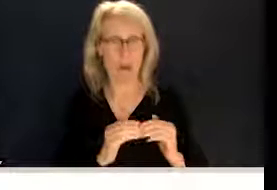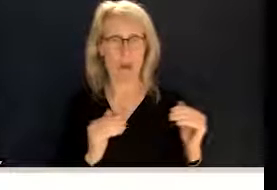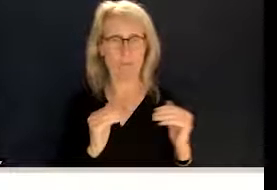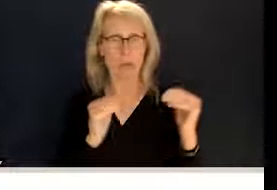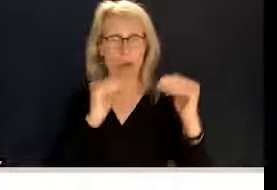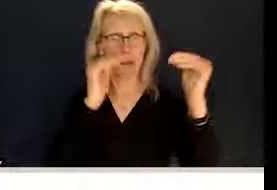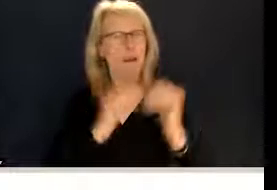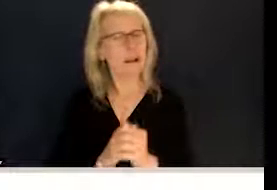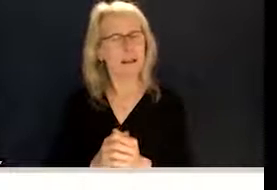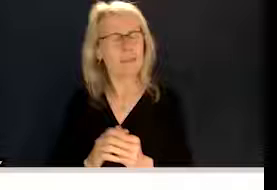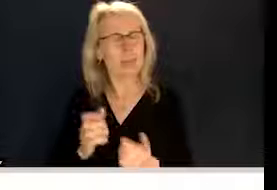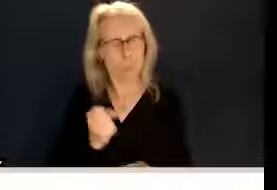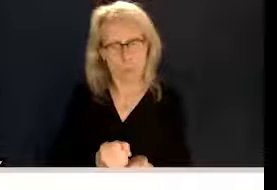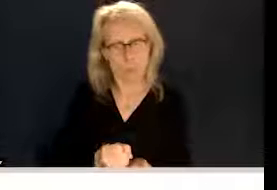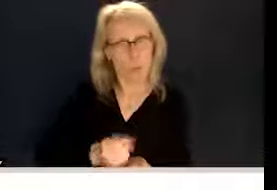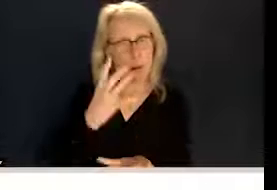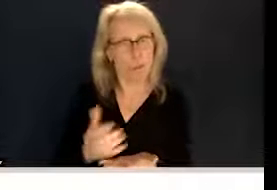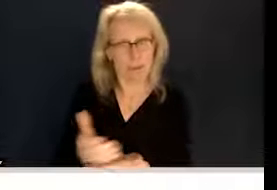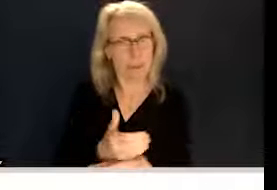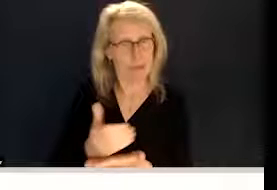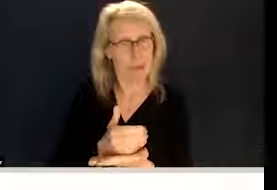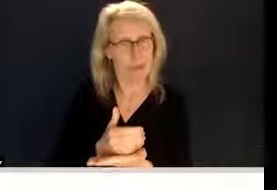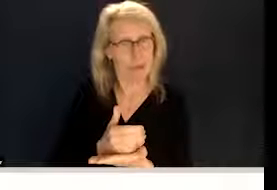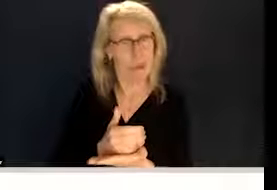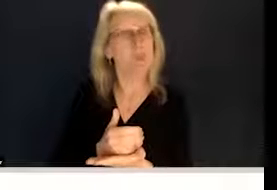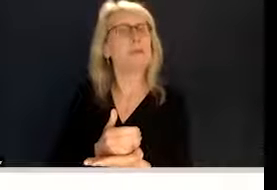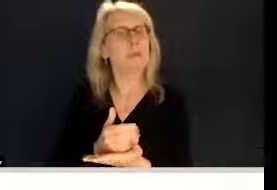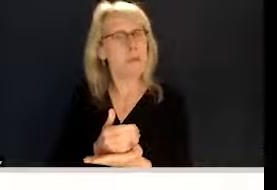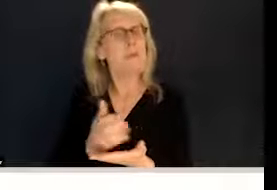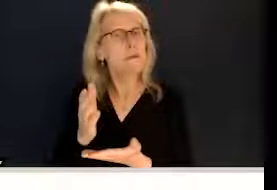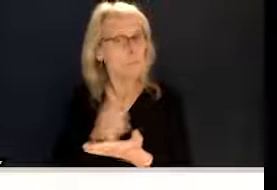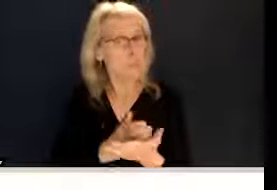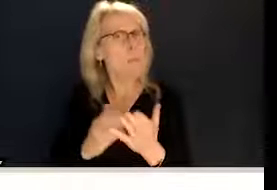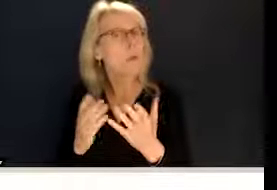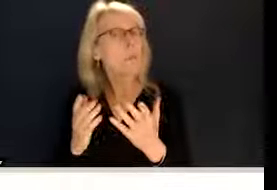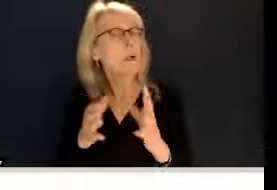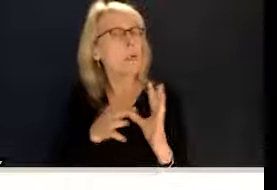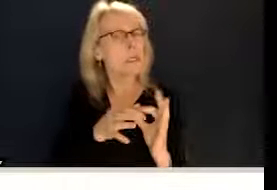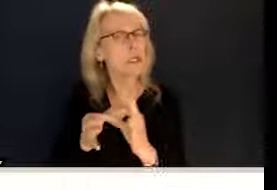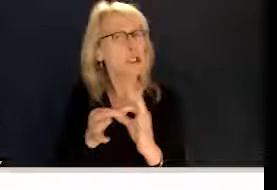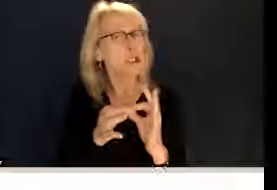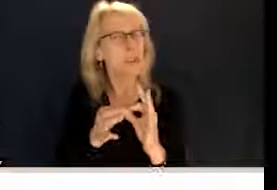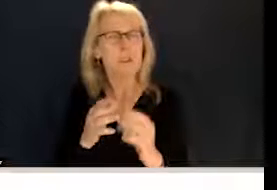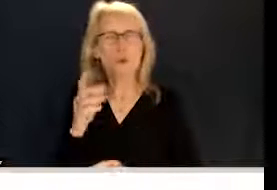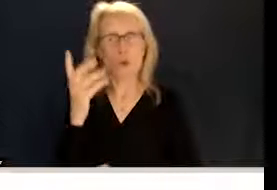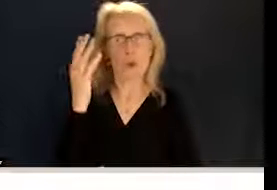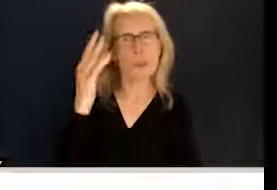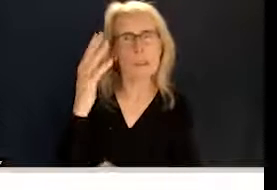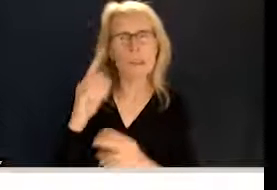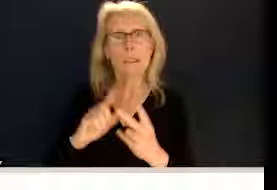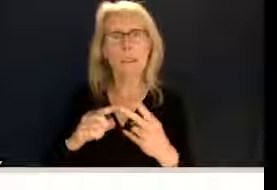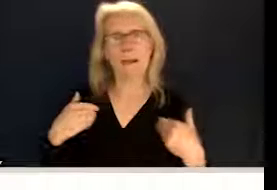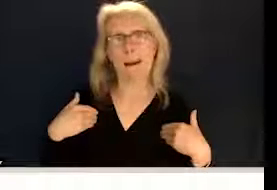that socioeconomic wealth has some level of association with what species are where and at